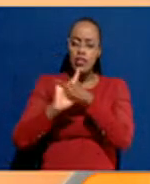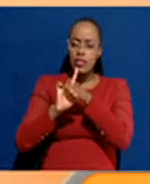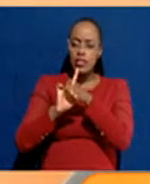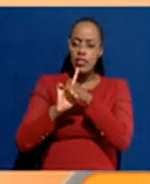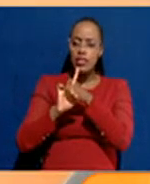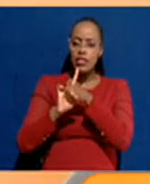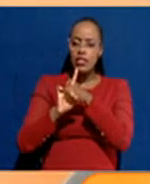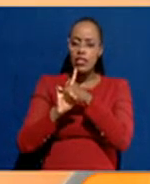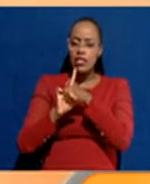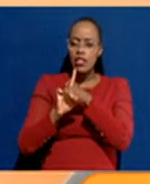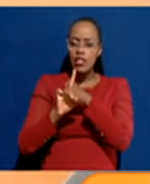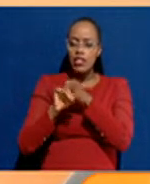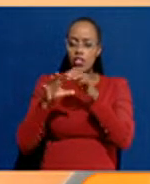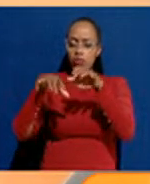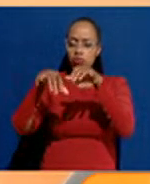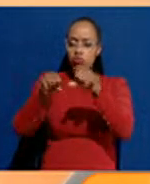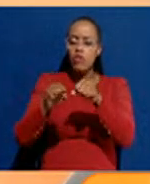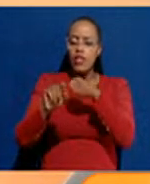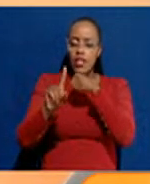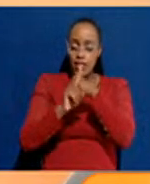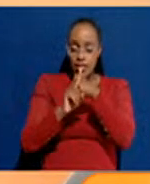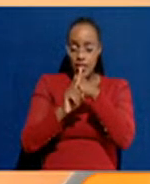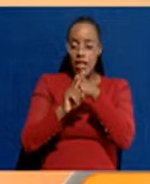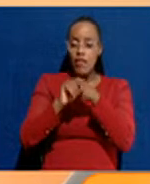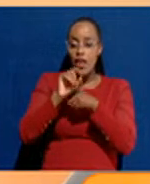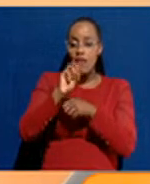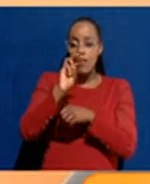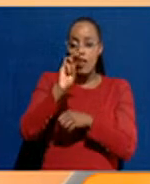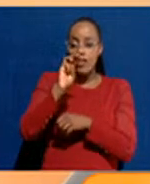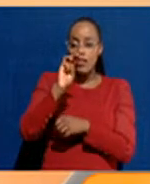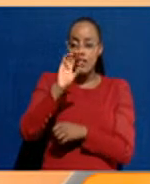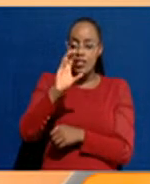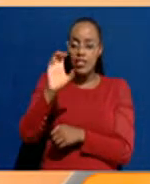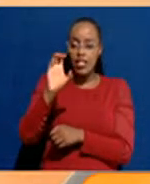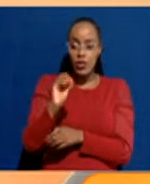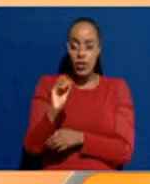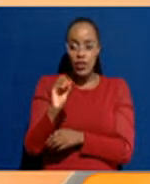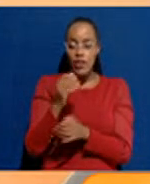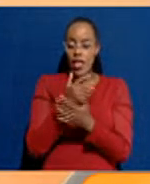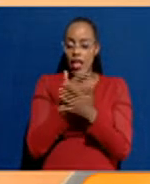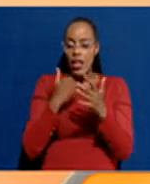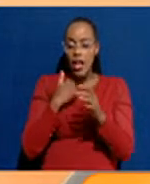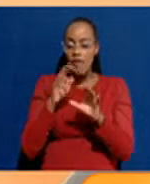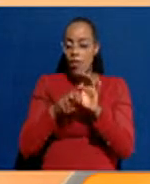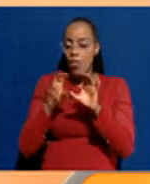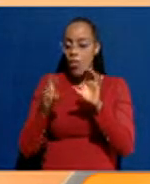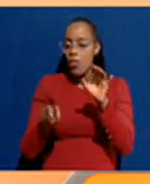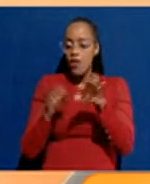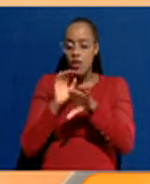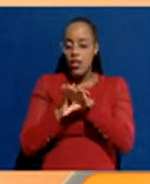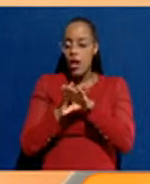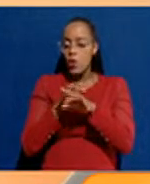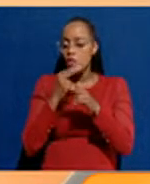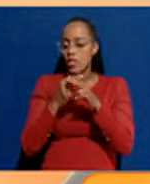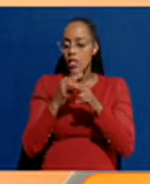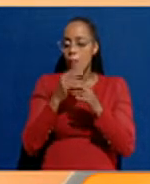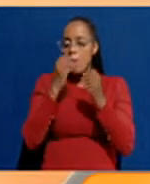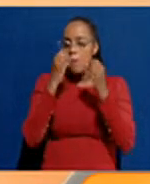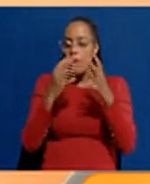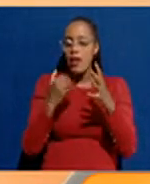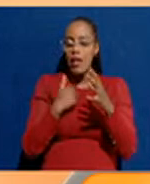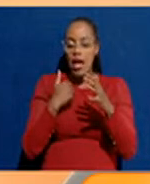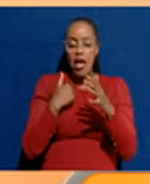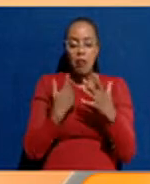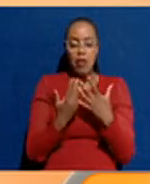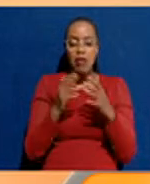1, 2, 3, 4, 5, 6. You're succeeding your 6 predecessors, none of whom has left with quite a good name. Some of them have been forced